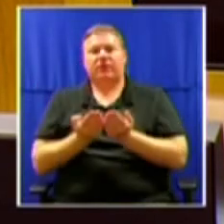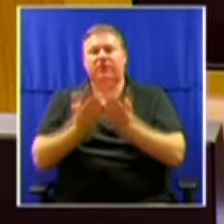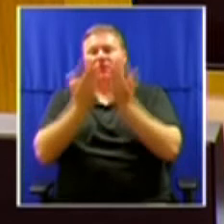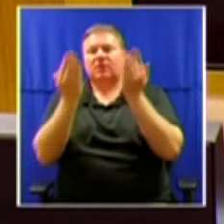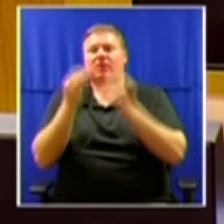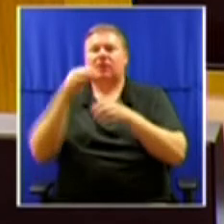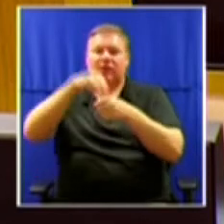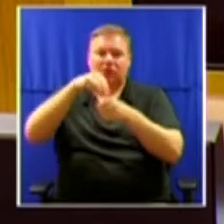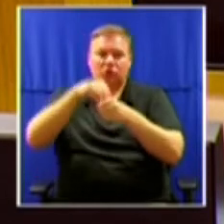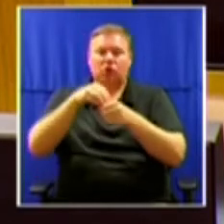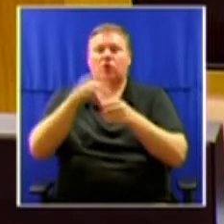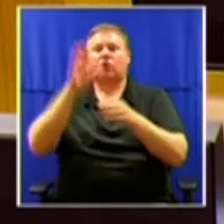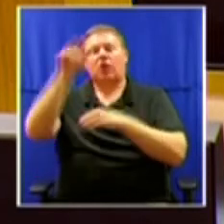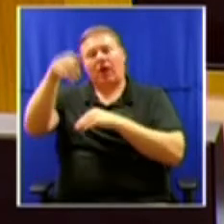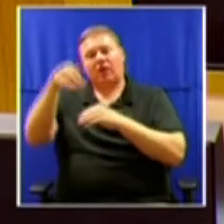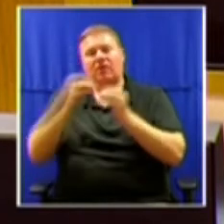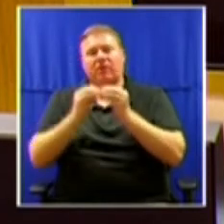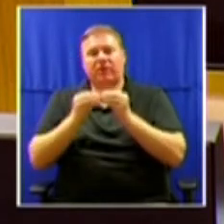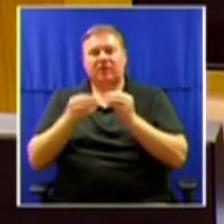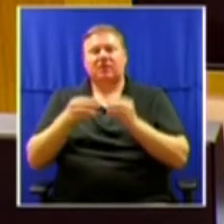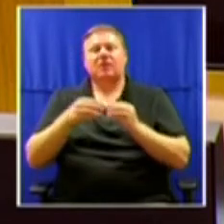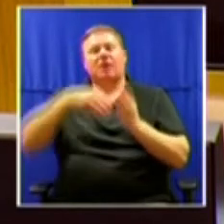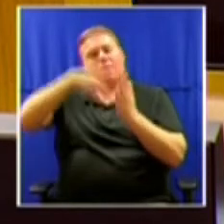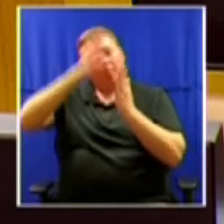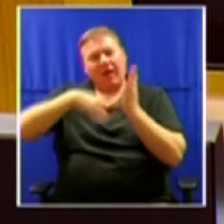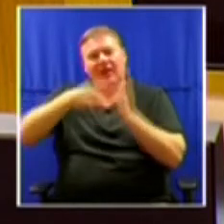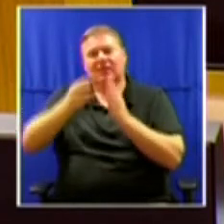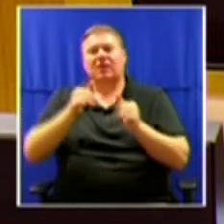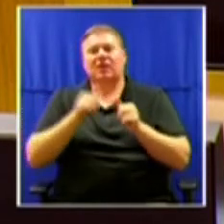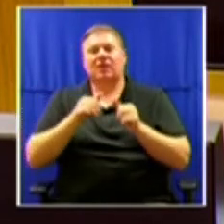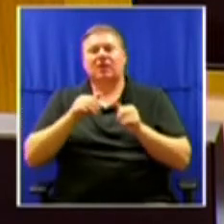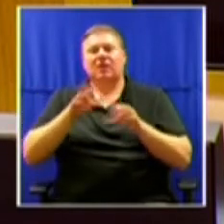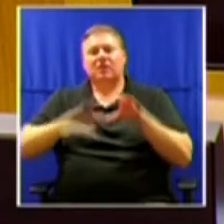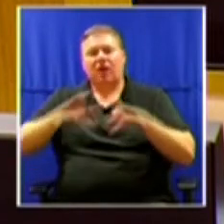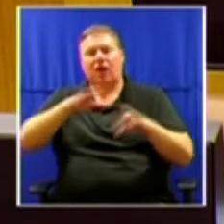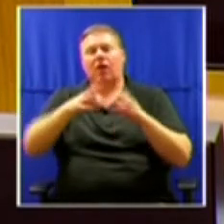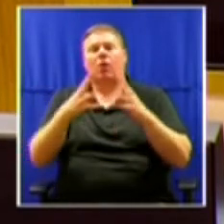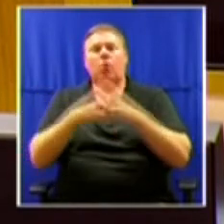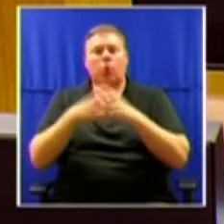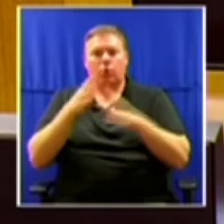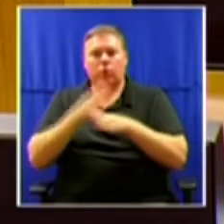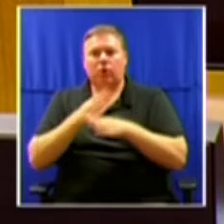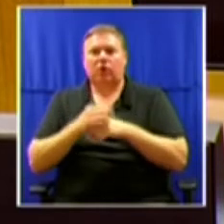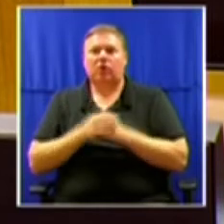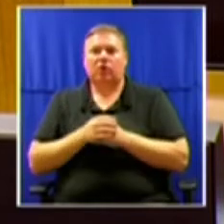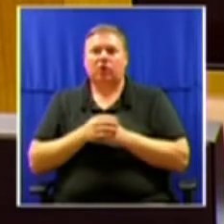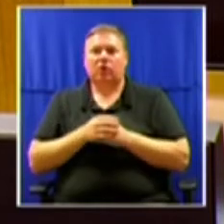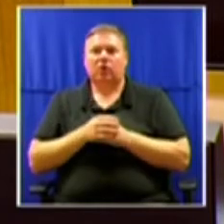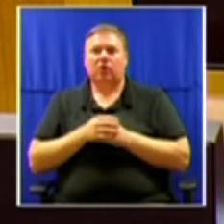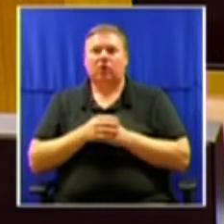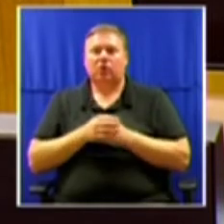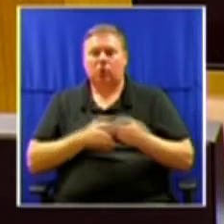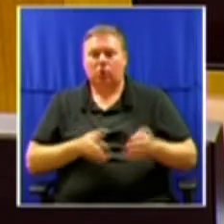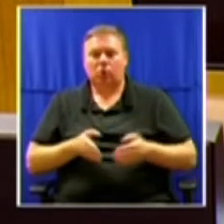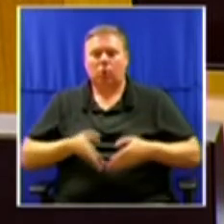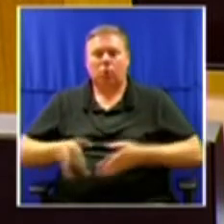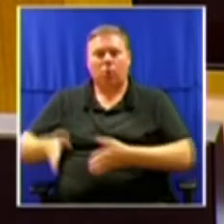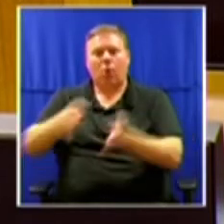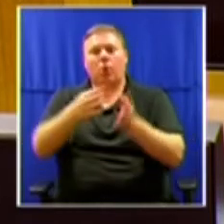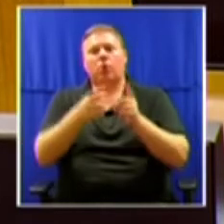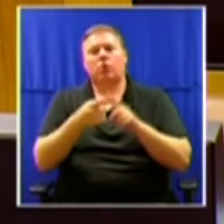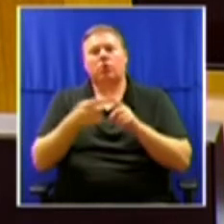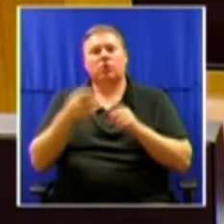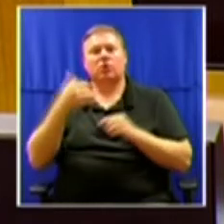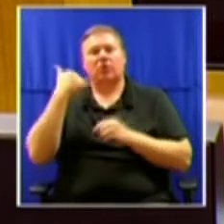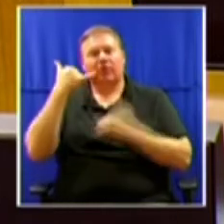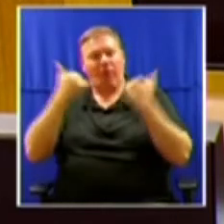finishings, painting, tiling, plumbing, and woodwork, road work, paving, telephones, court recording